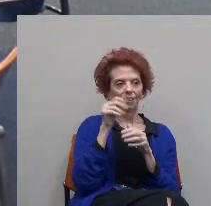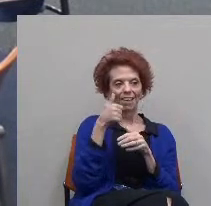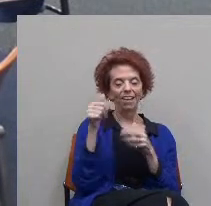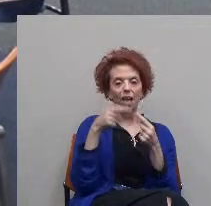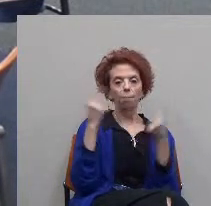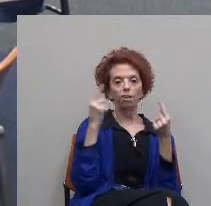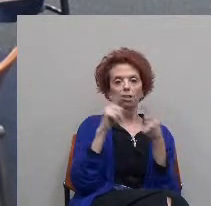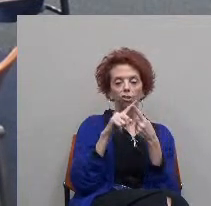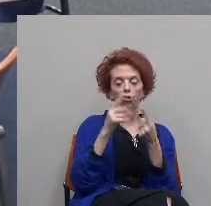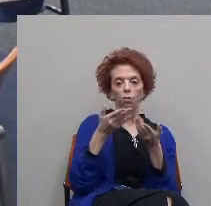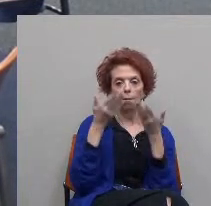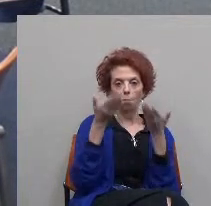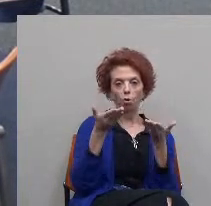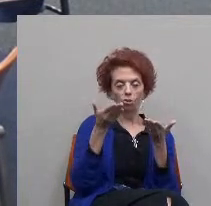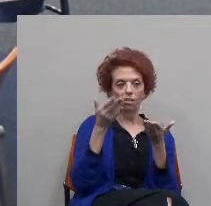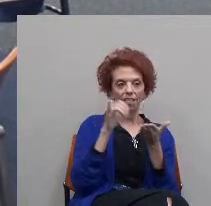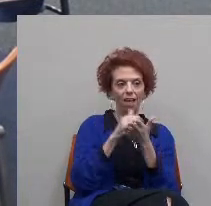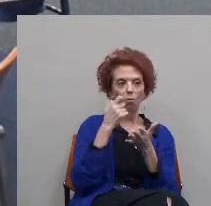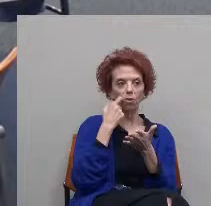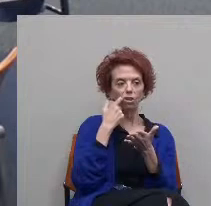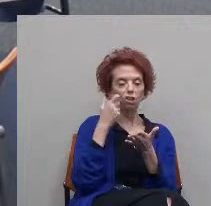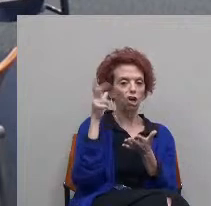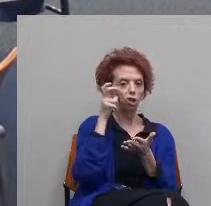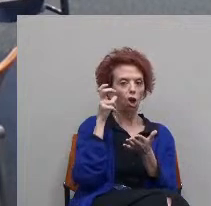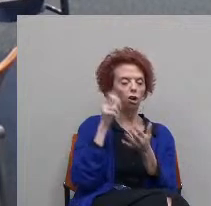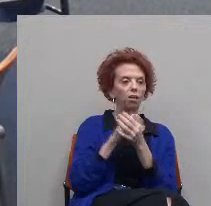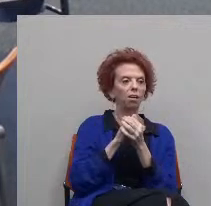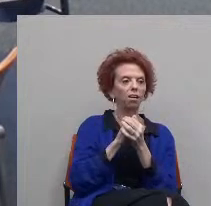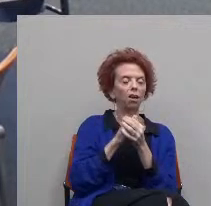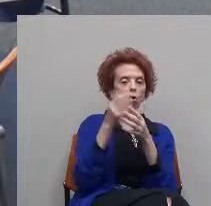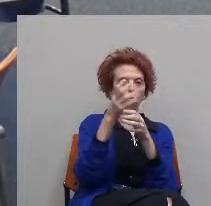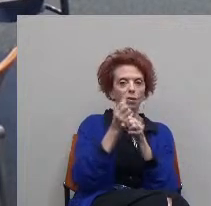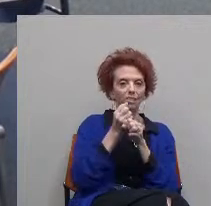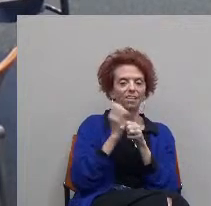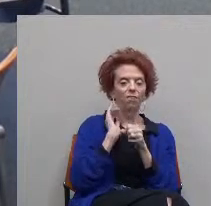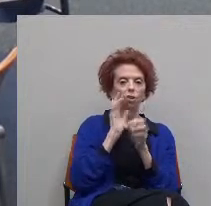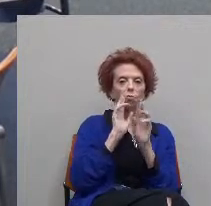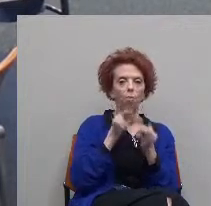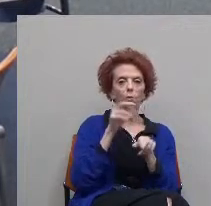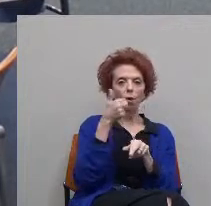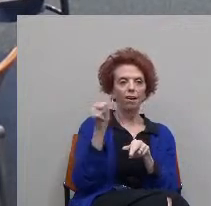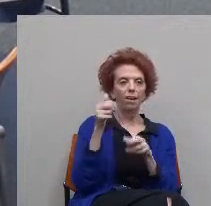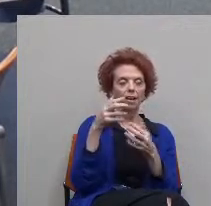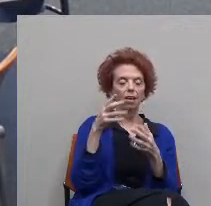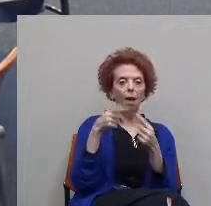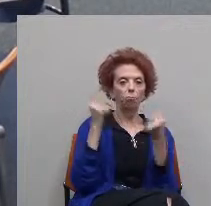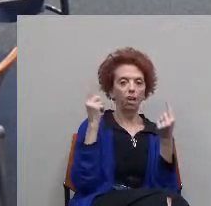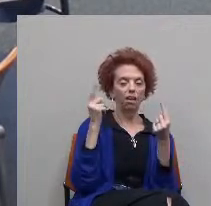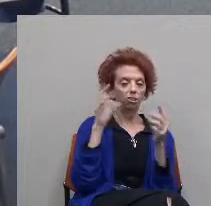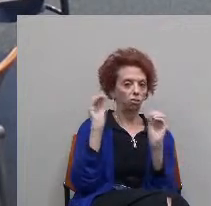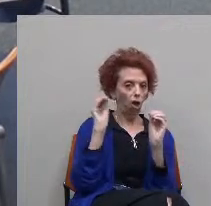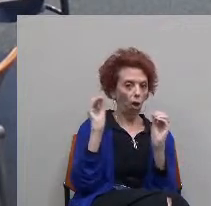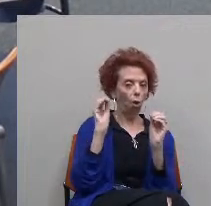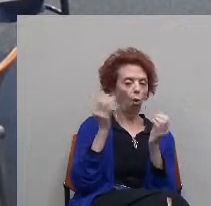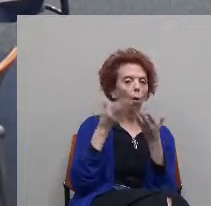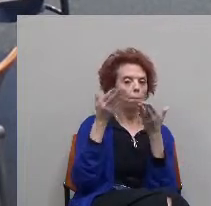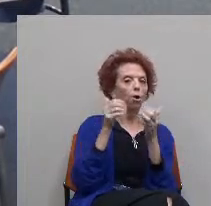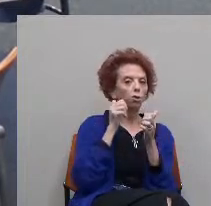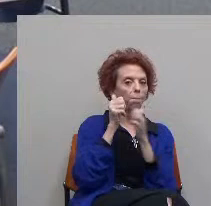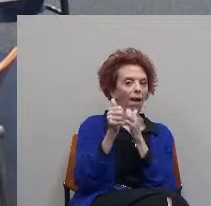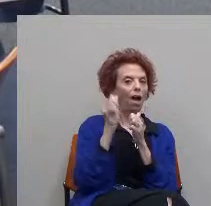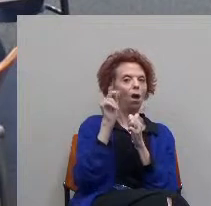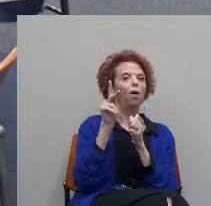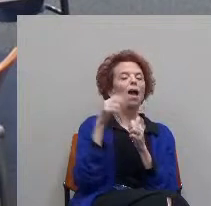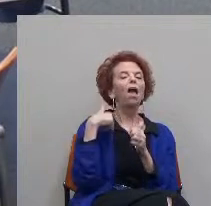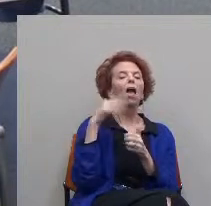Is there any objection to the motion that we just heard? Receiving, I think it's receiving a report. Any objection to that? Hearing none, motion passes. So